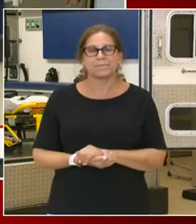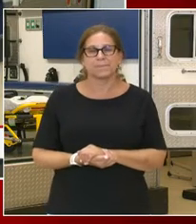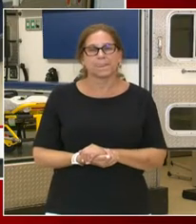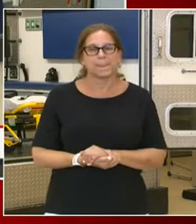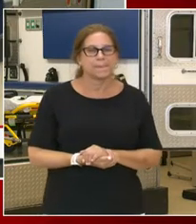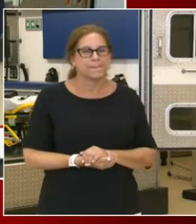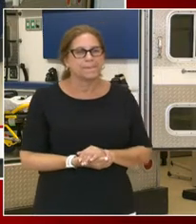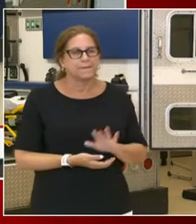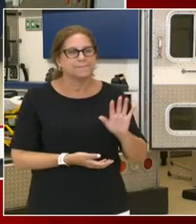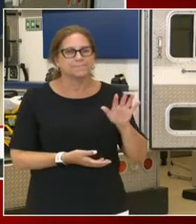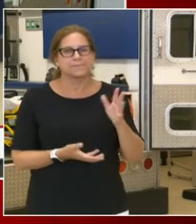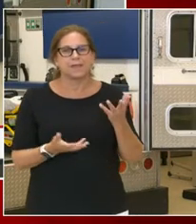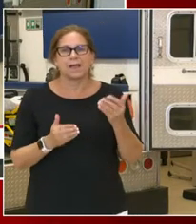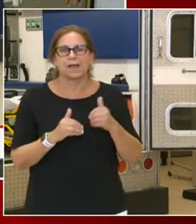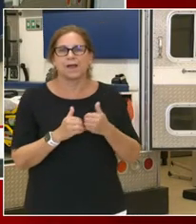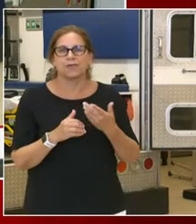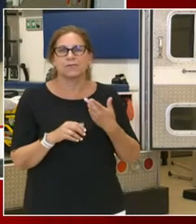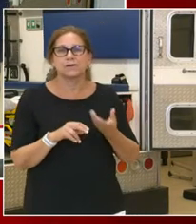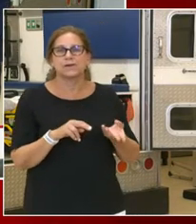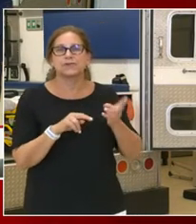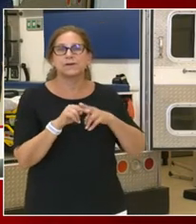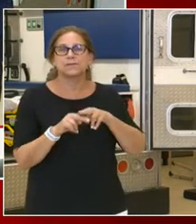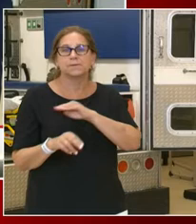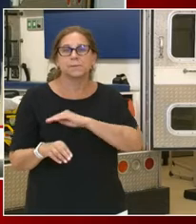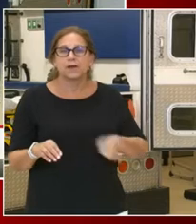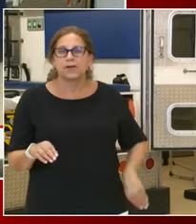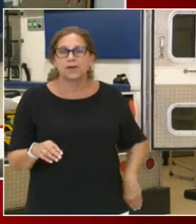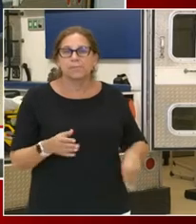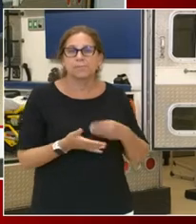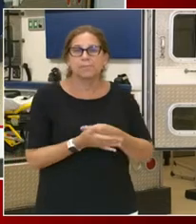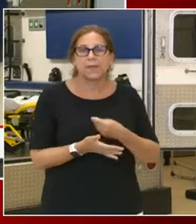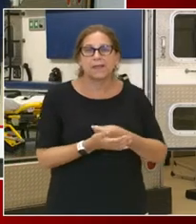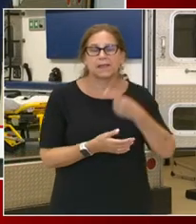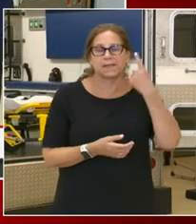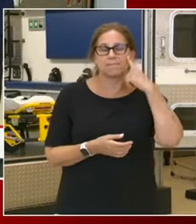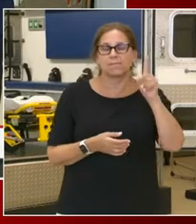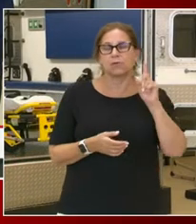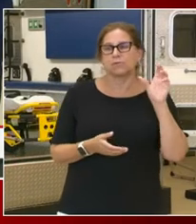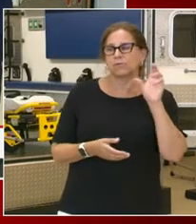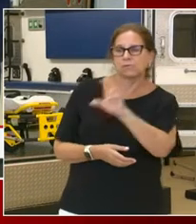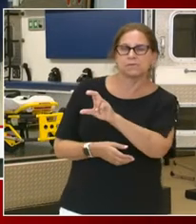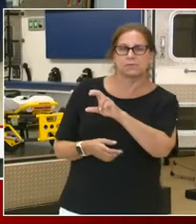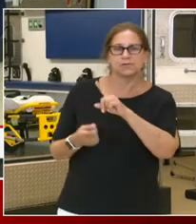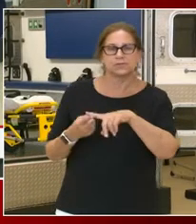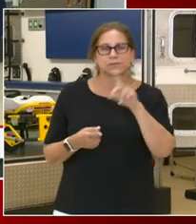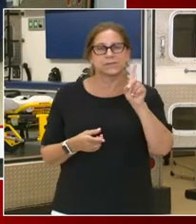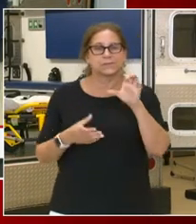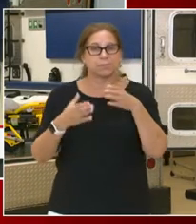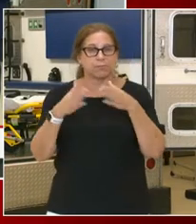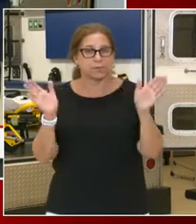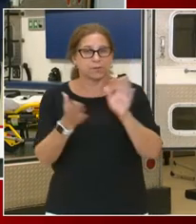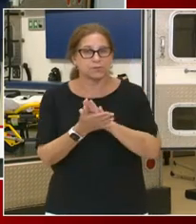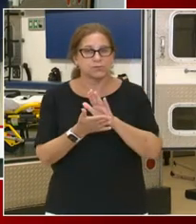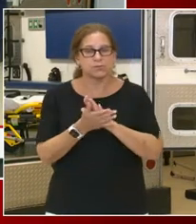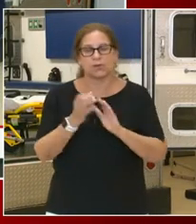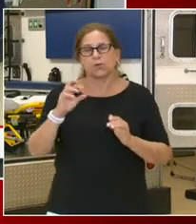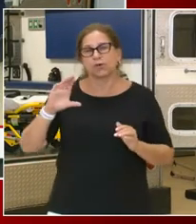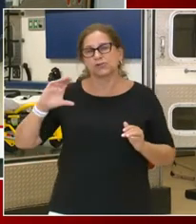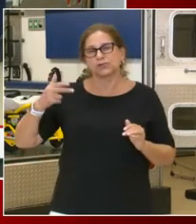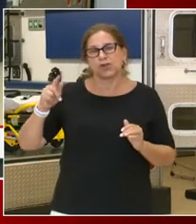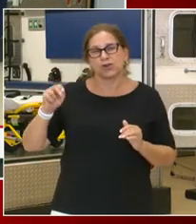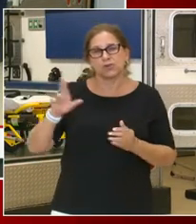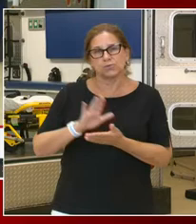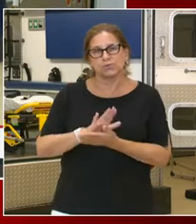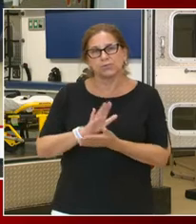our DCPS and public charter schools, in particular with the increase targeting additional funds for students that have consistently shown the